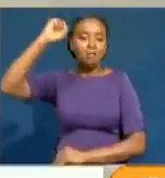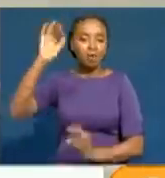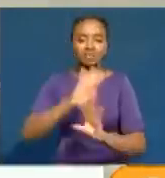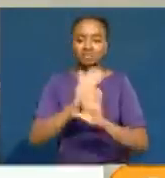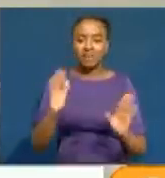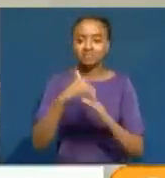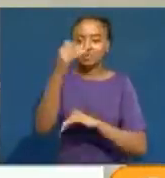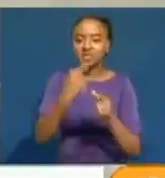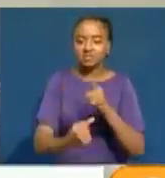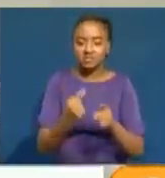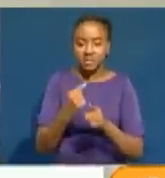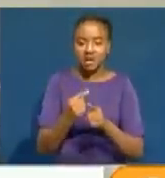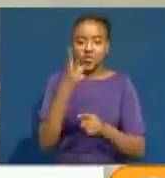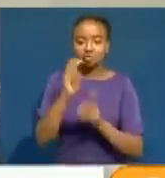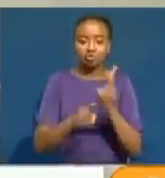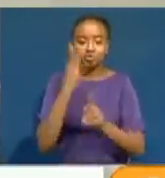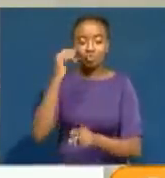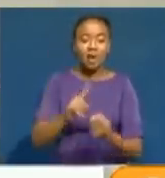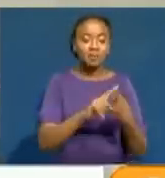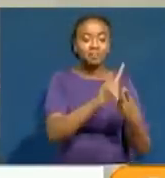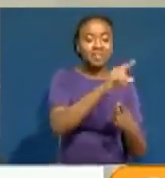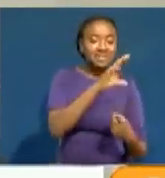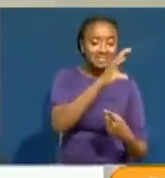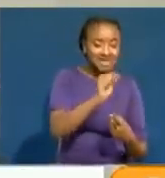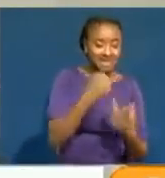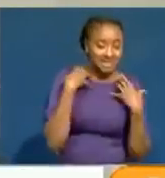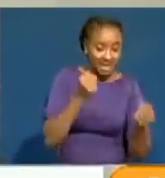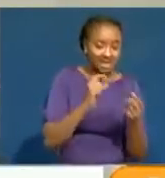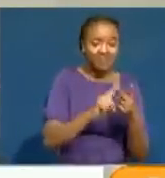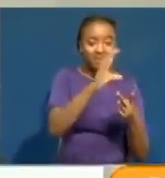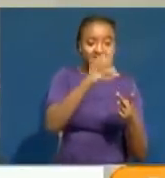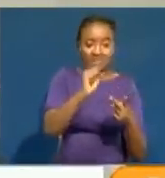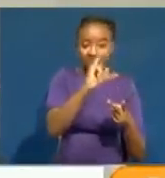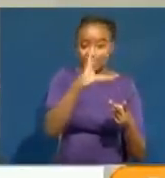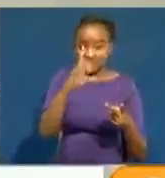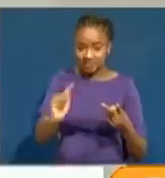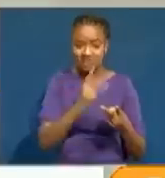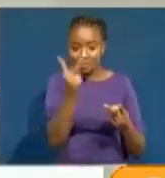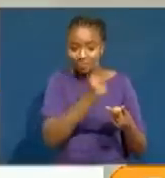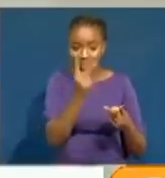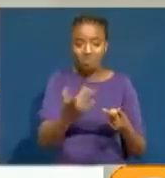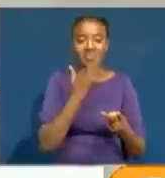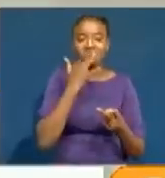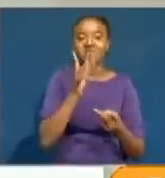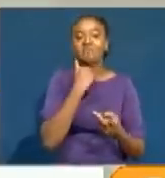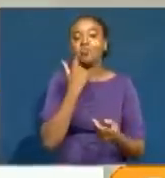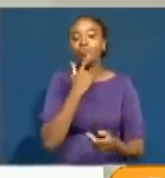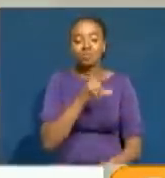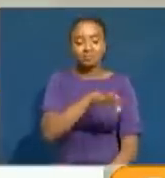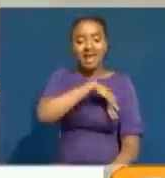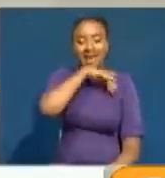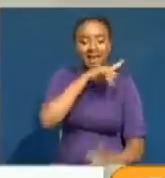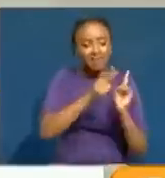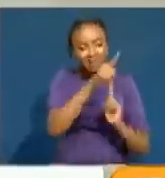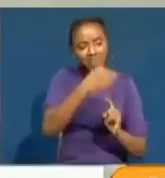Dr. Matiang'i and Mucheru favor ODM leader Raila Odinga's presidential bid, yet they were in charge of crucial dockets that